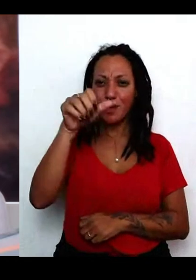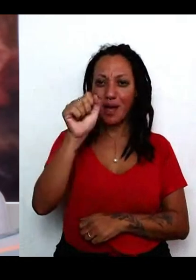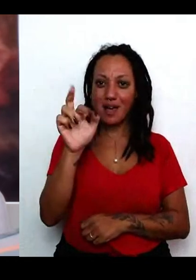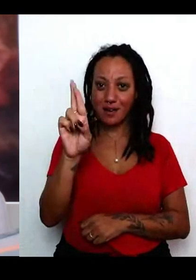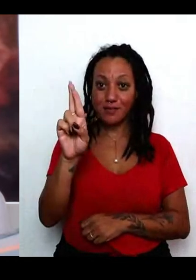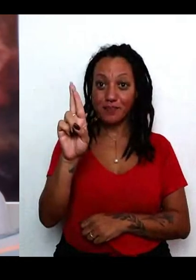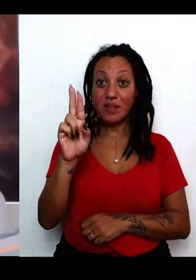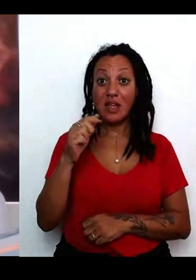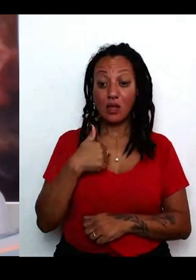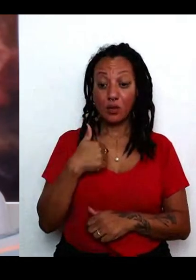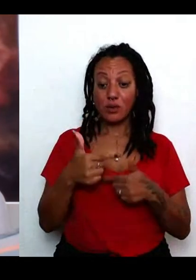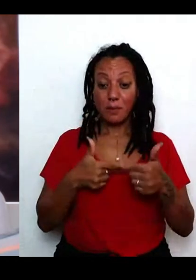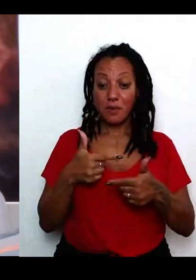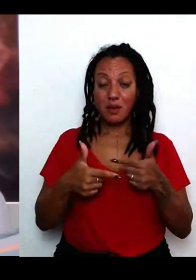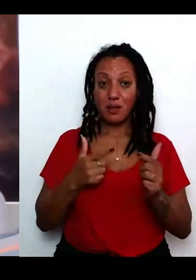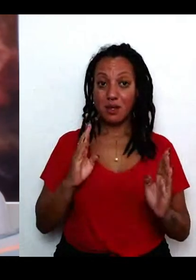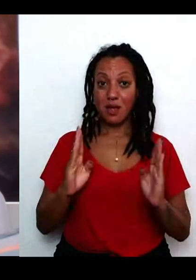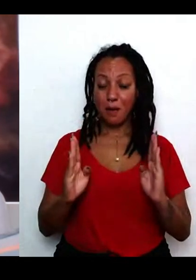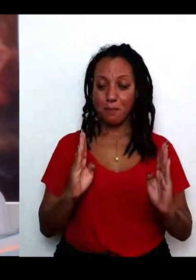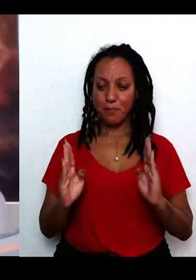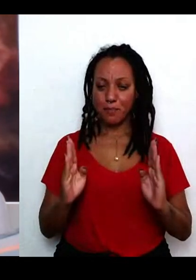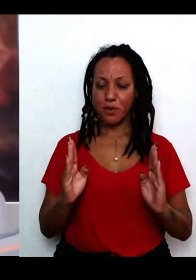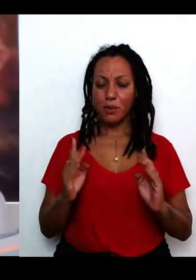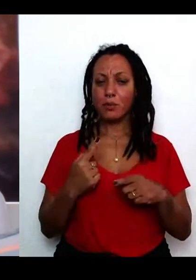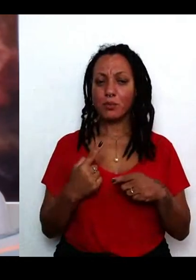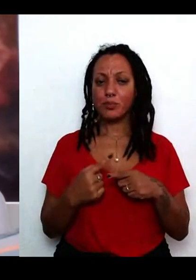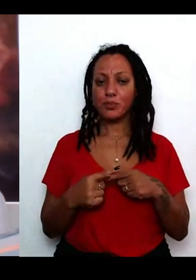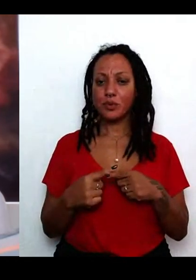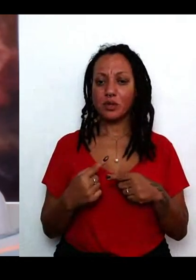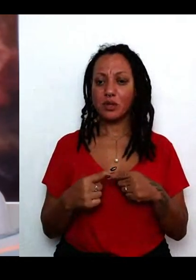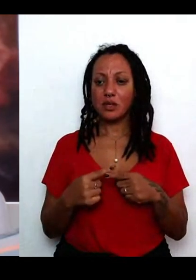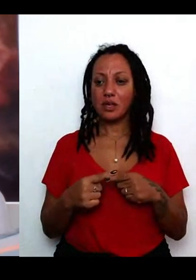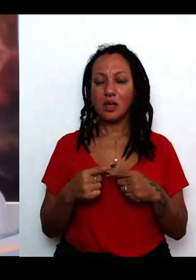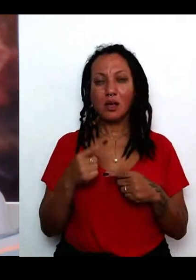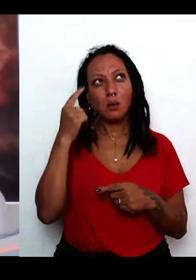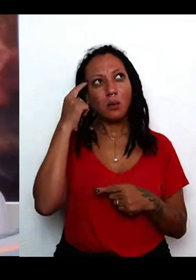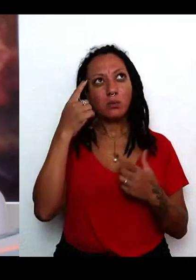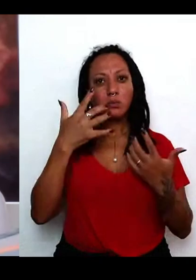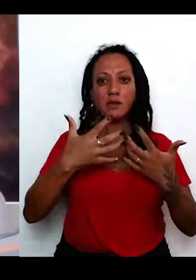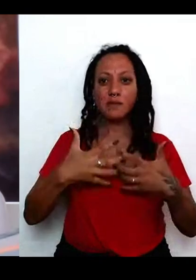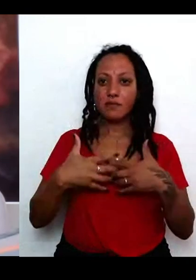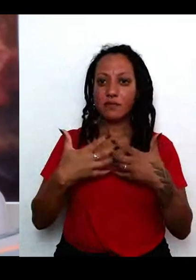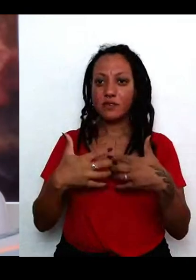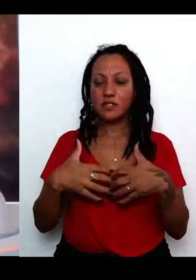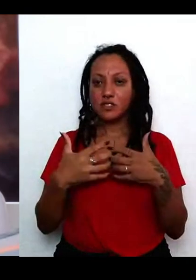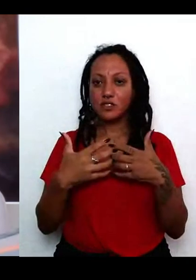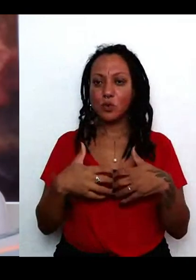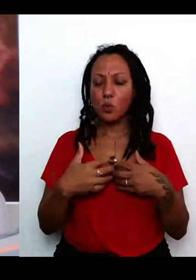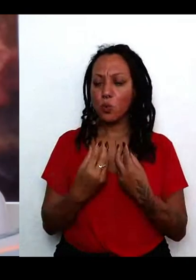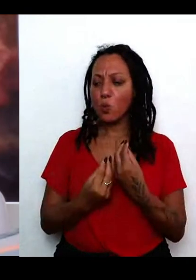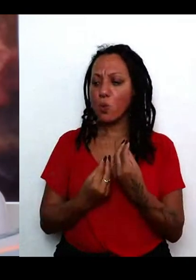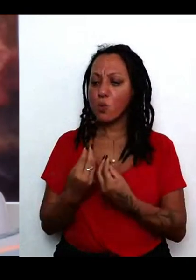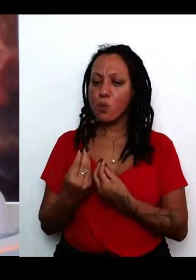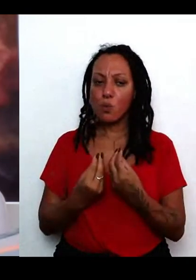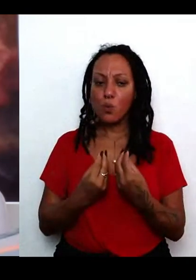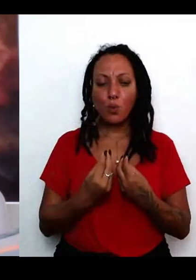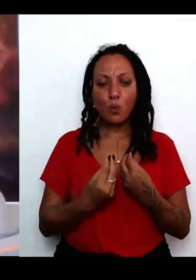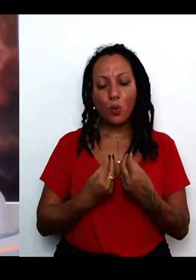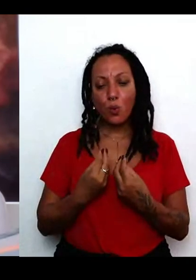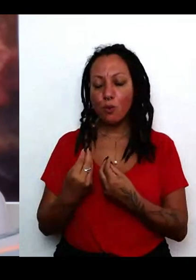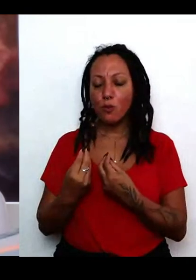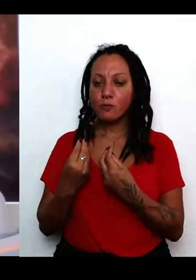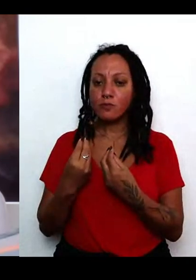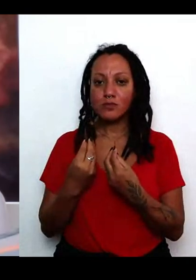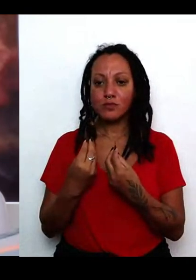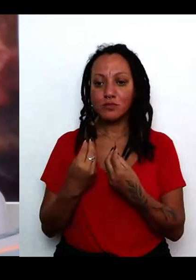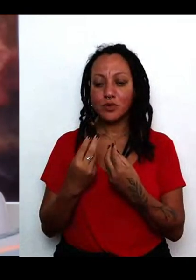think about how to break out of the confines of the overly masculine hyper